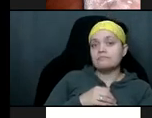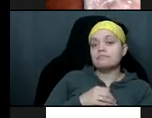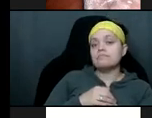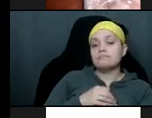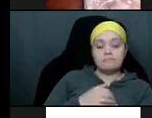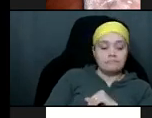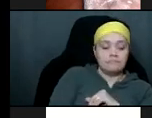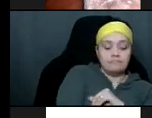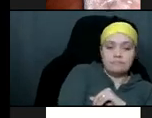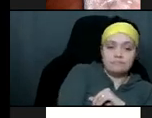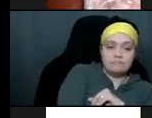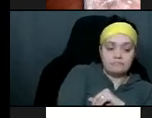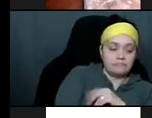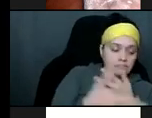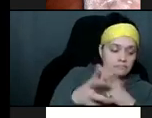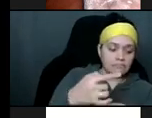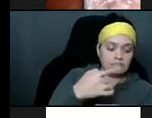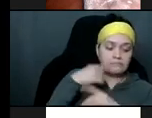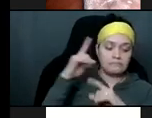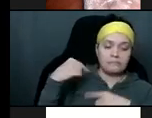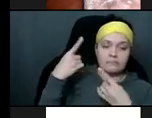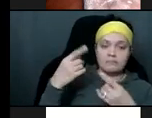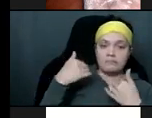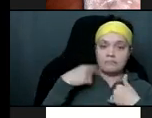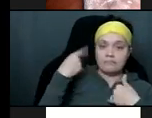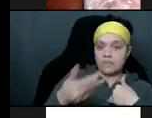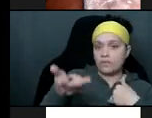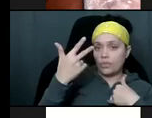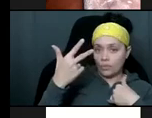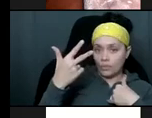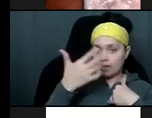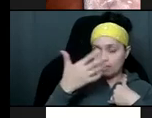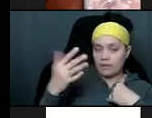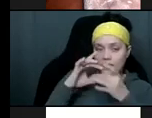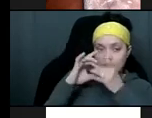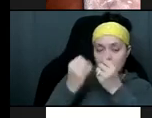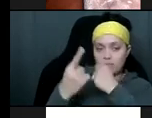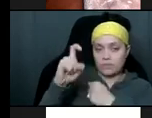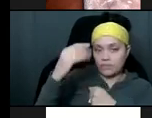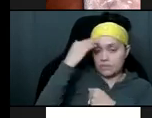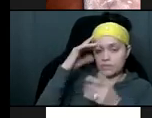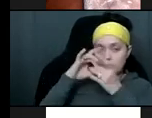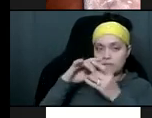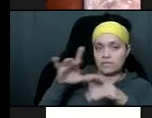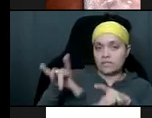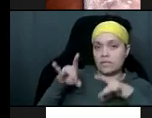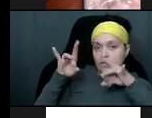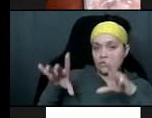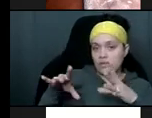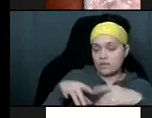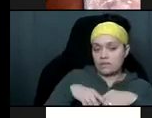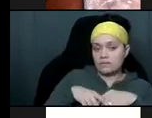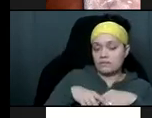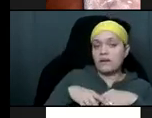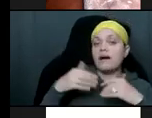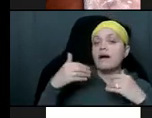All right, I said that I would eventually have for you 3 things everybody should know about Australia. I